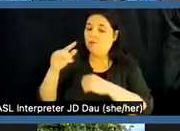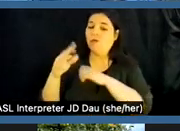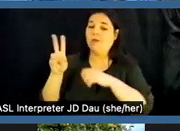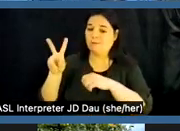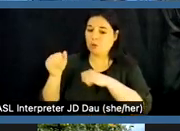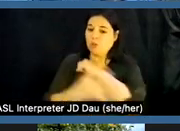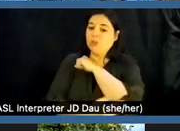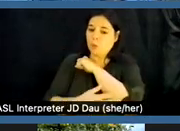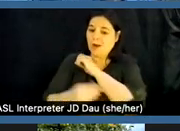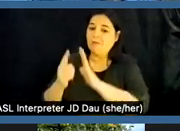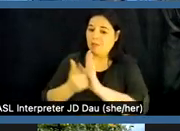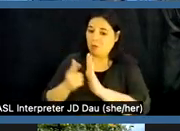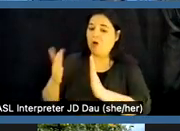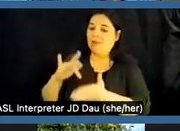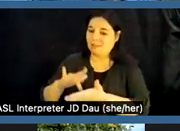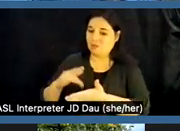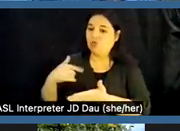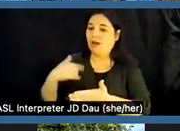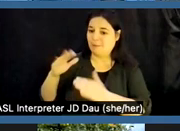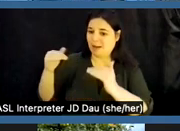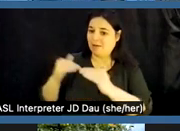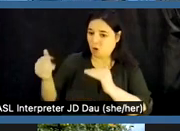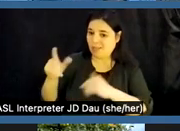And with me is my colleague, Steve Fishbach.